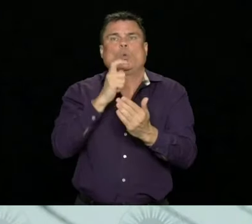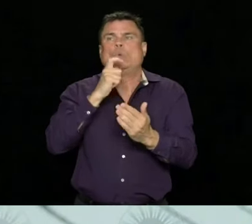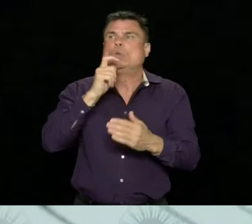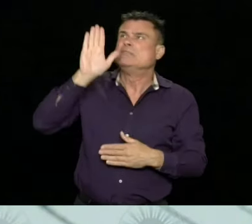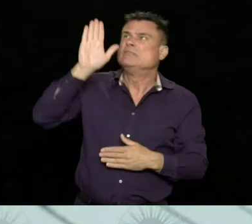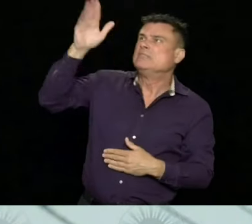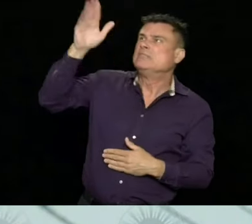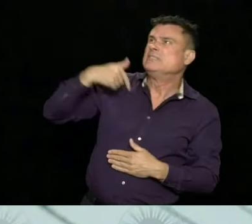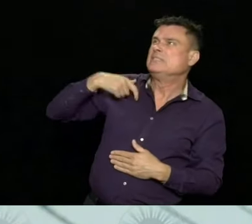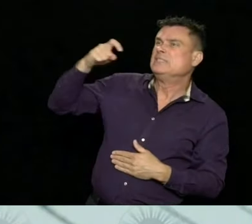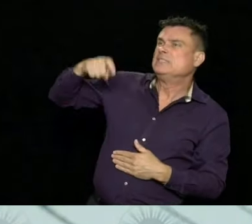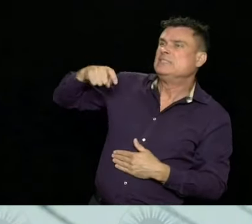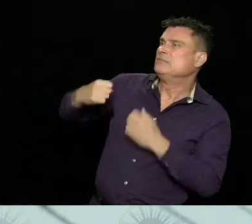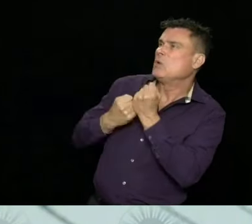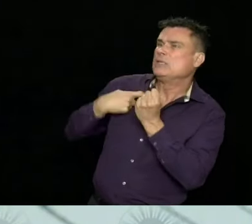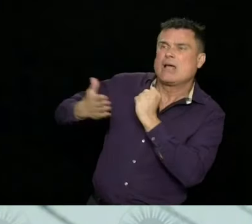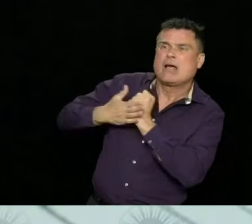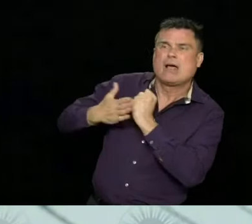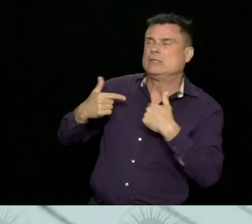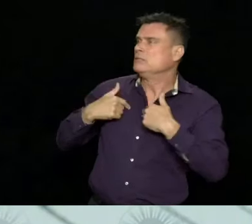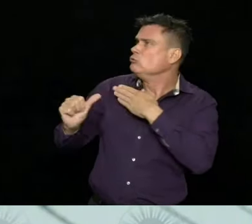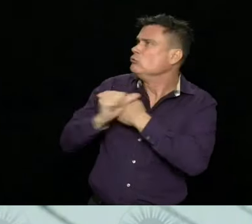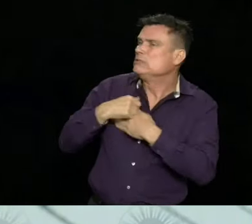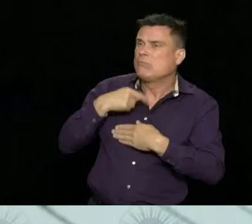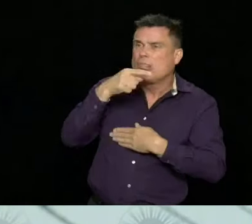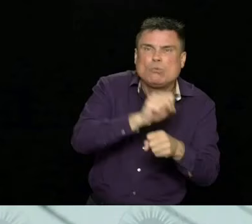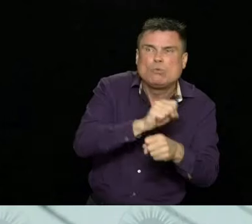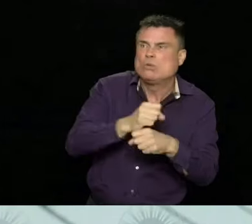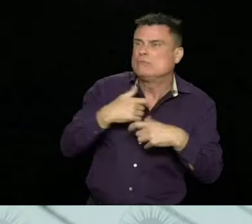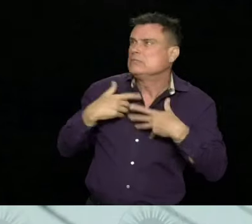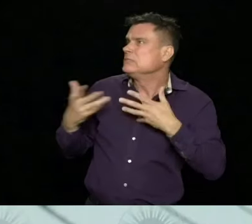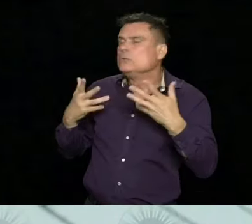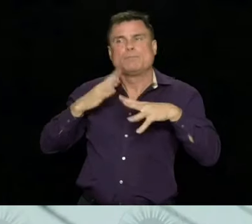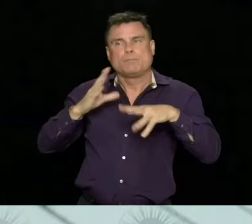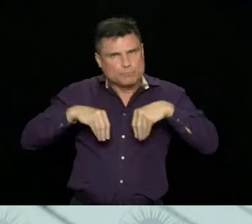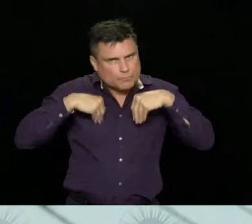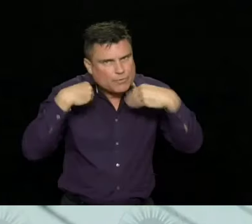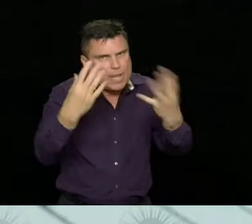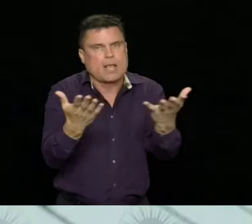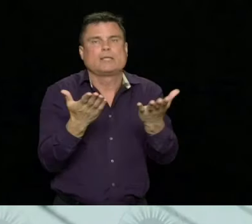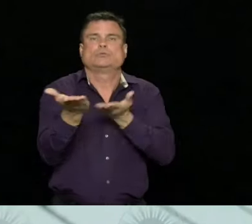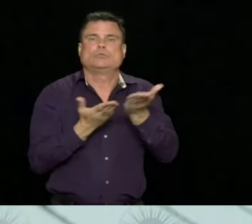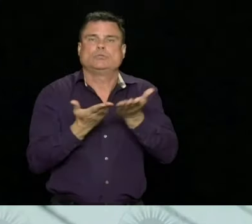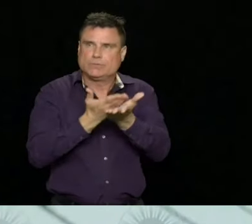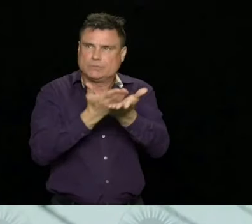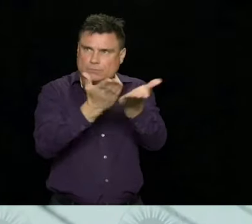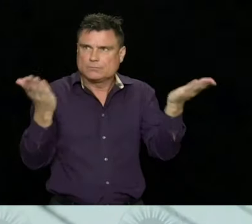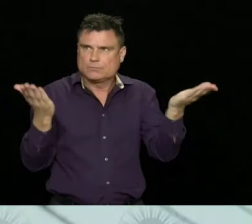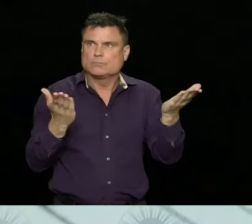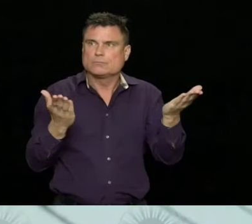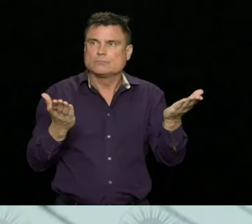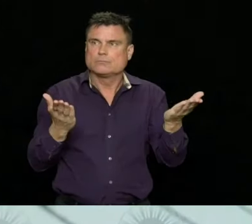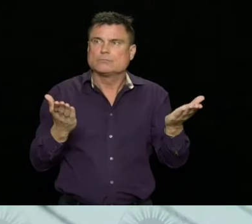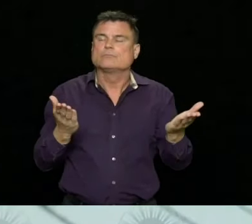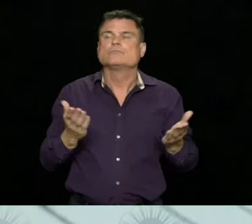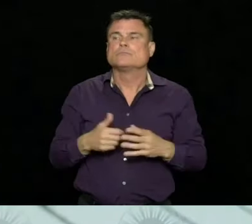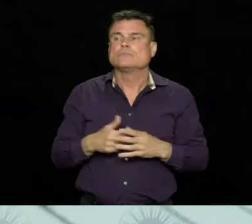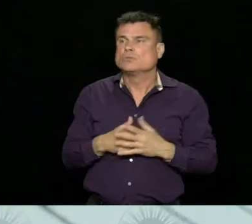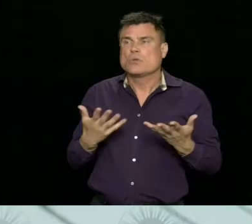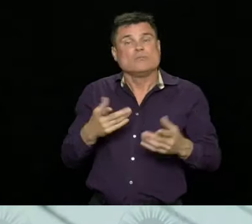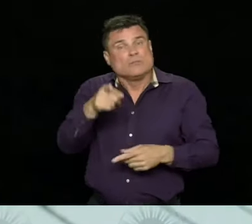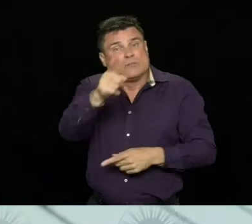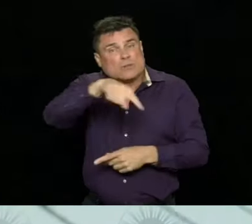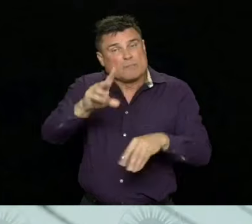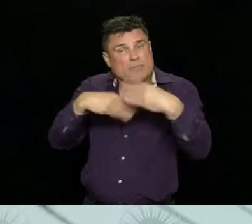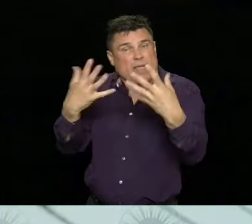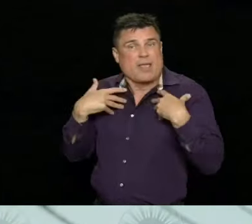the service that we need and provide healthcare services to those who are sick. So I think we need to continue to work to